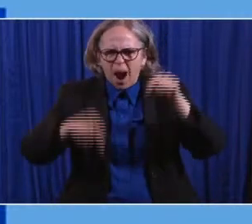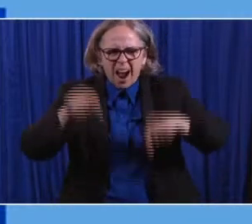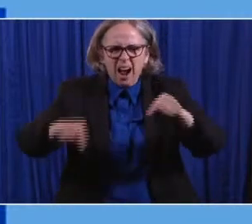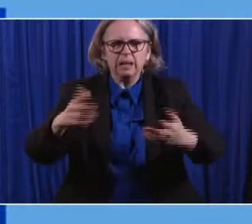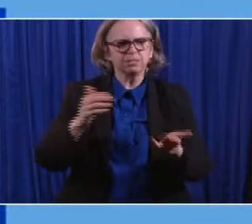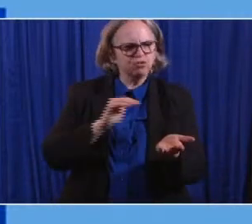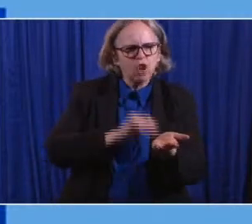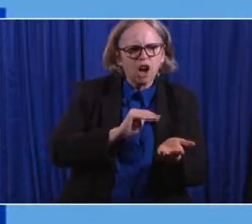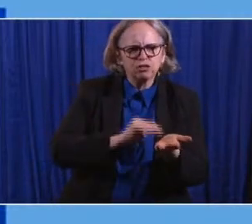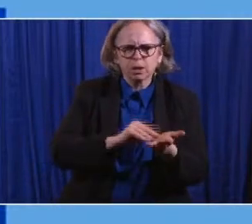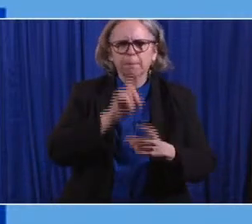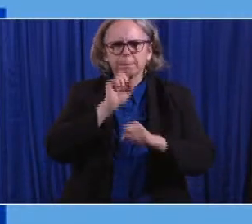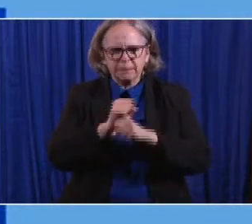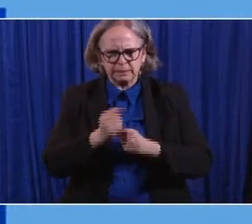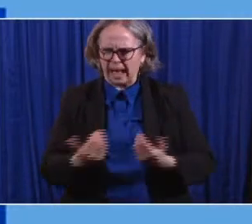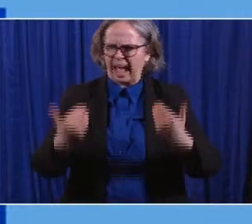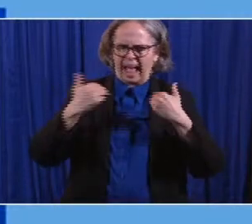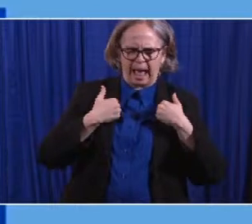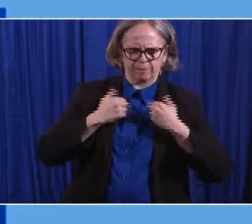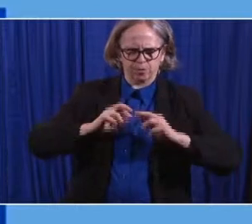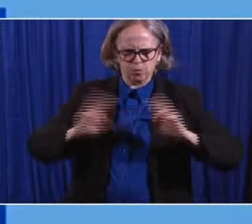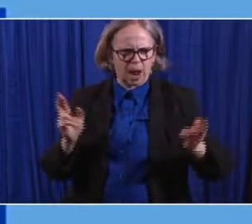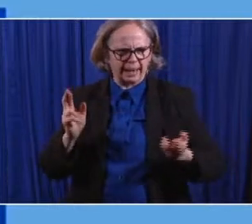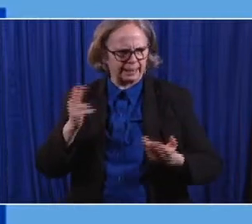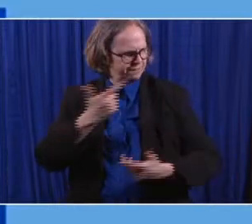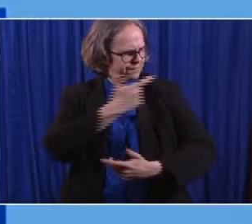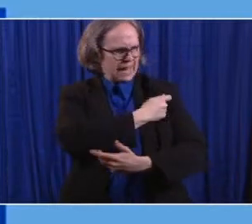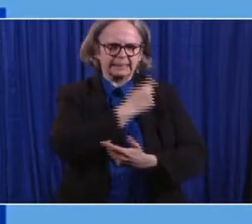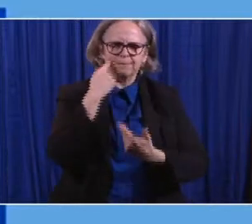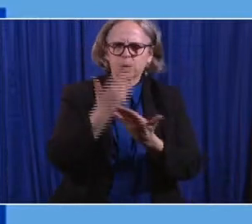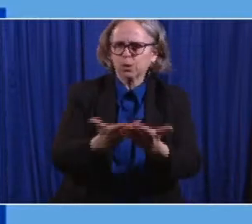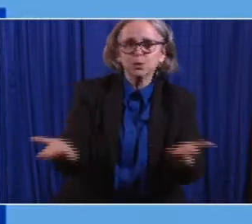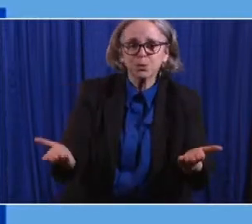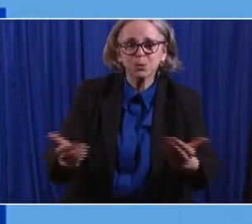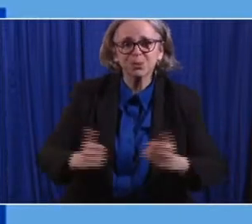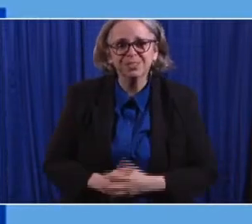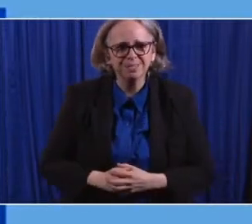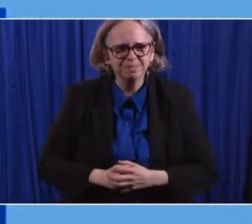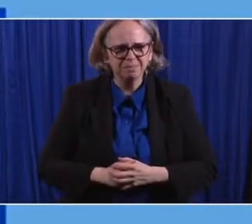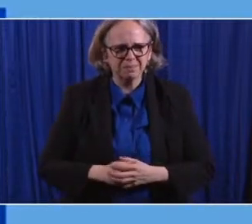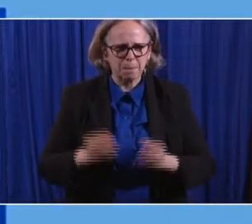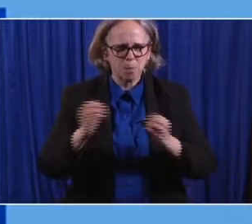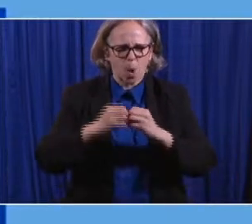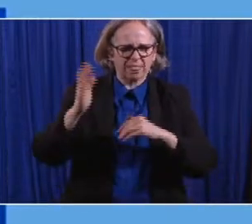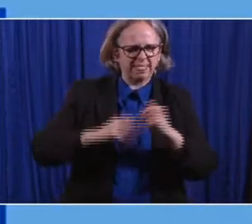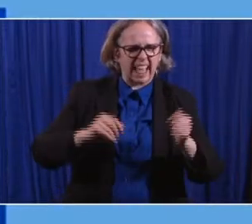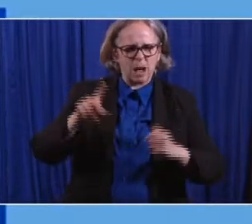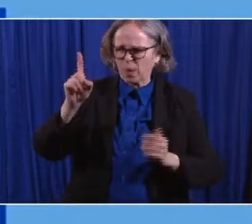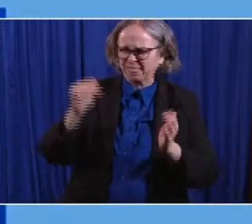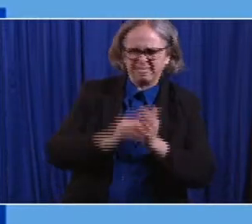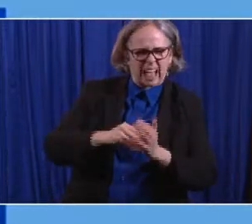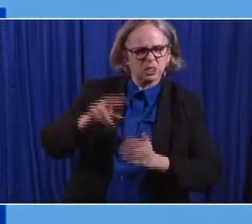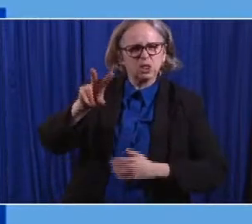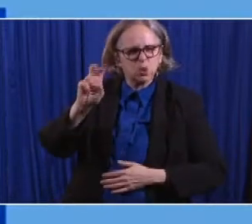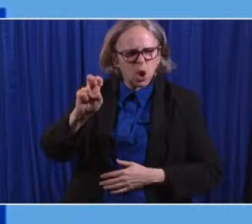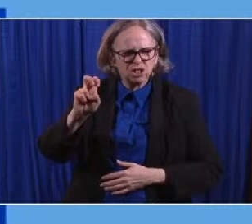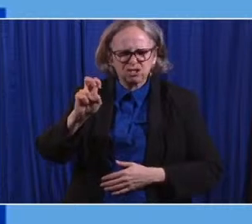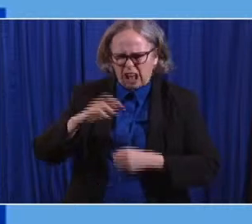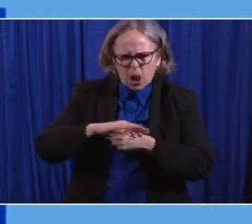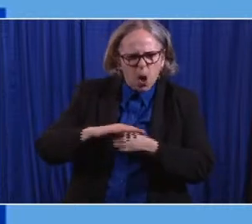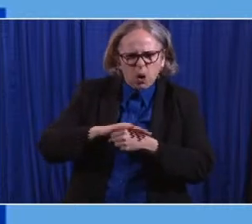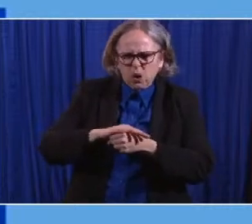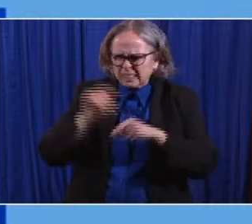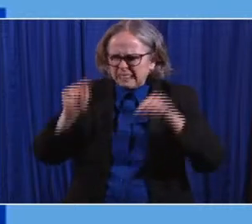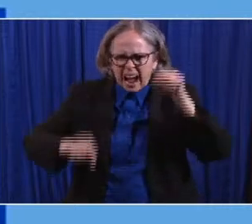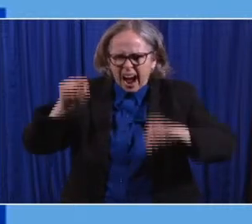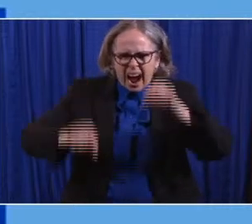where people can get this vaccine. So we are over 1,200 locations in the state of Ohio now. As